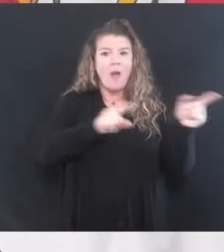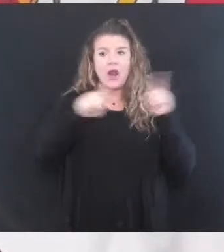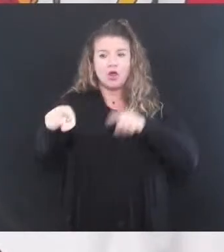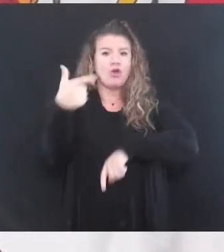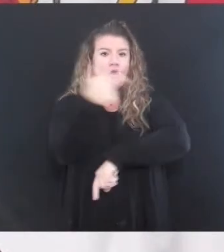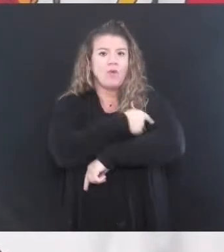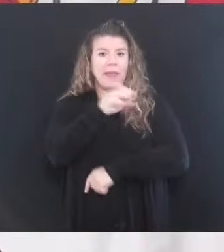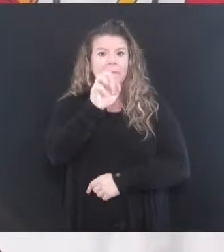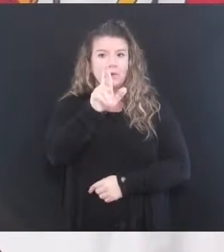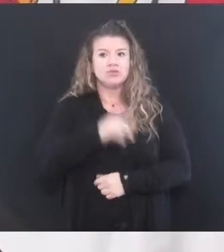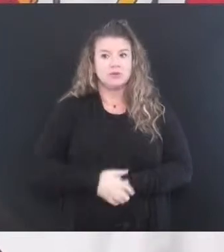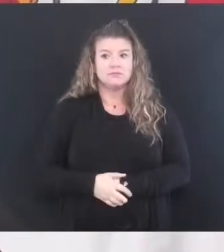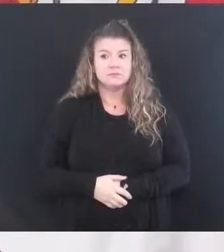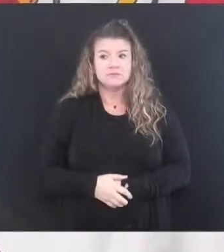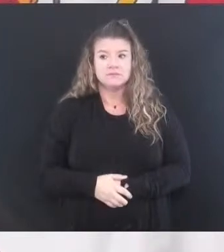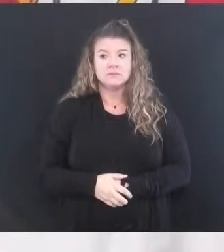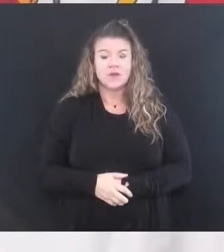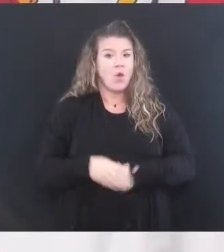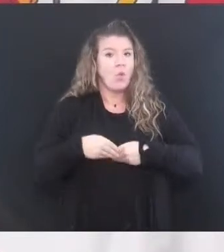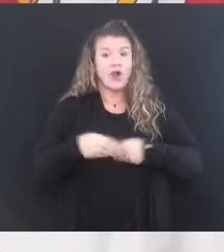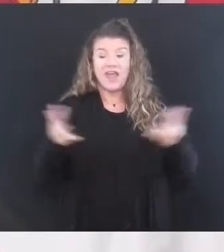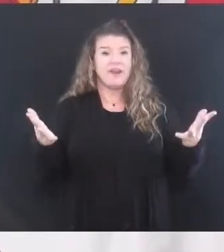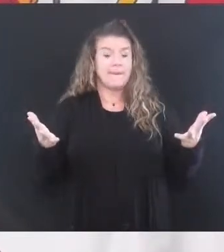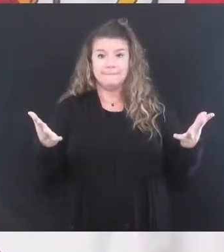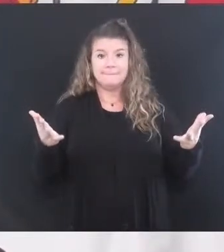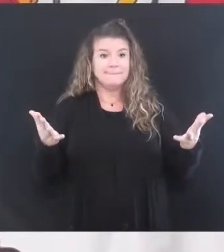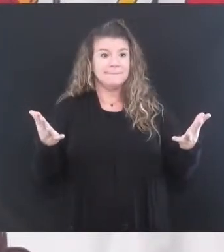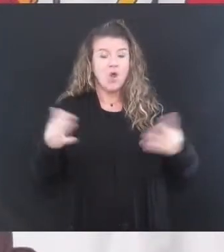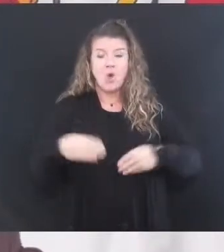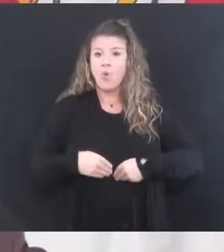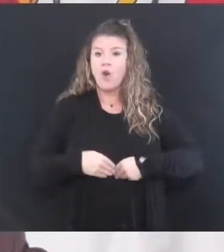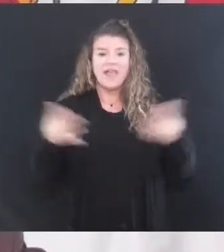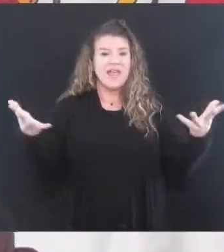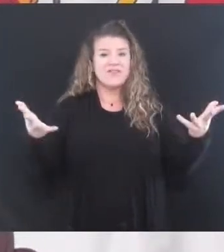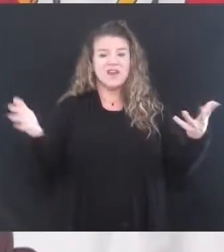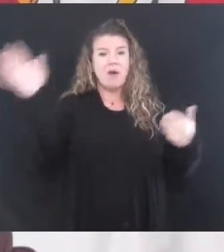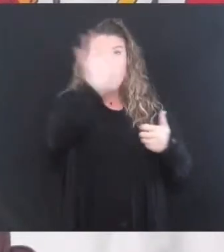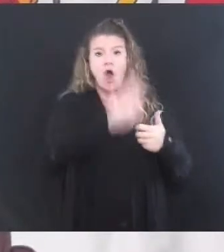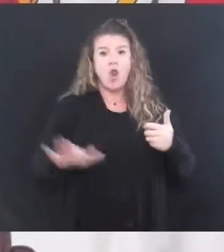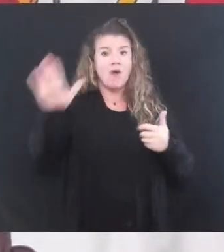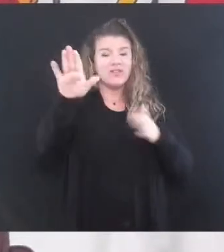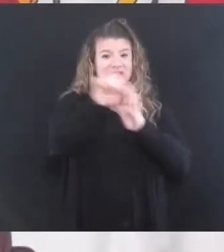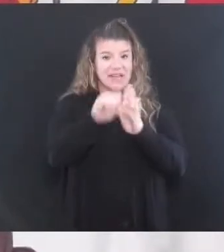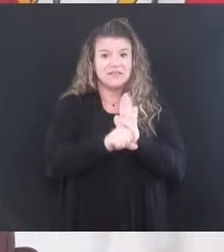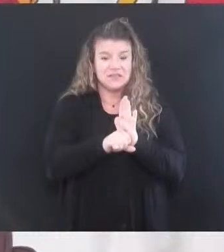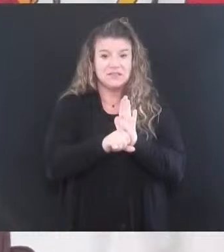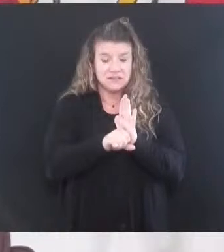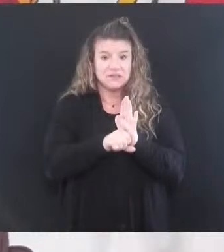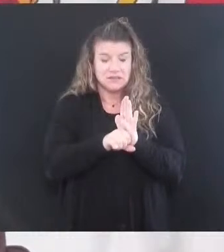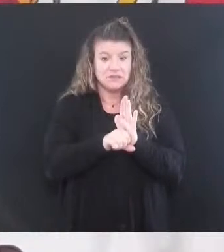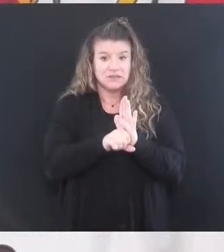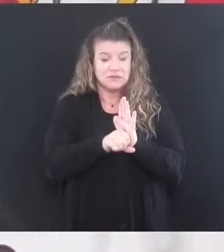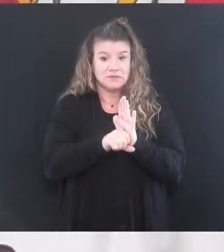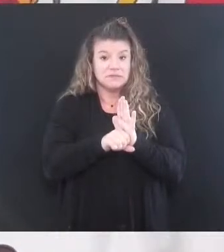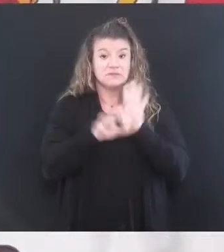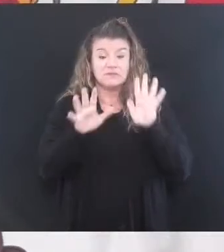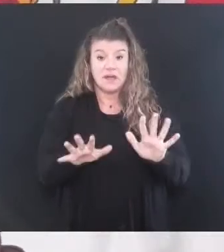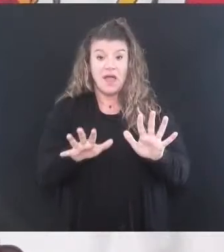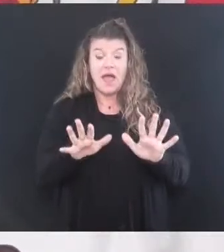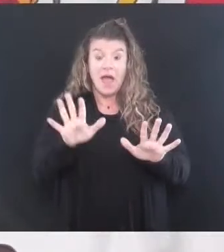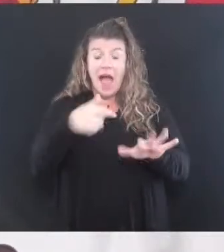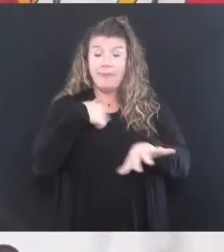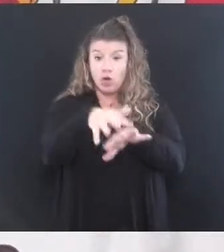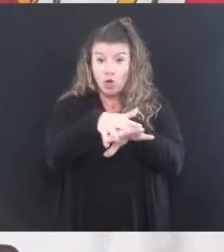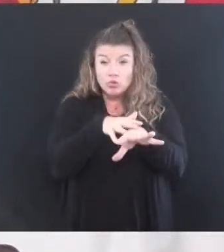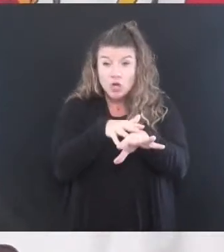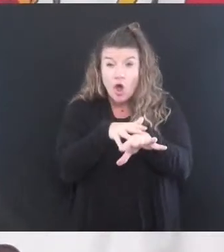booster shot. We're giving them, and we're giving them all across our state. You know, I'm going to go really slow